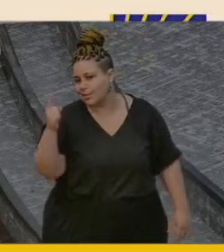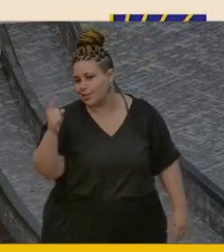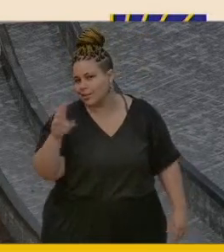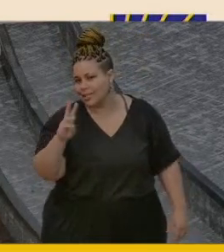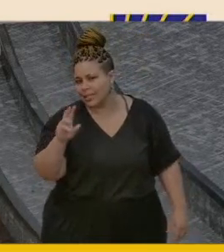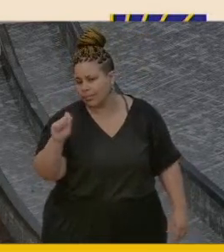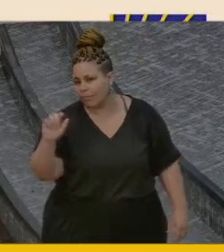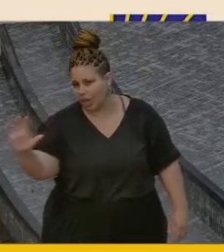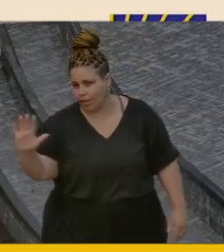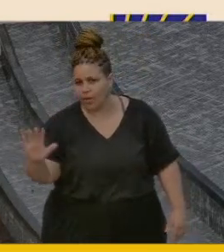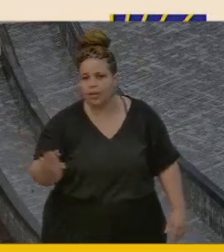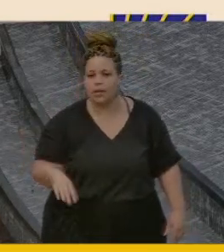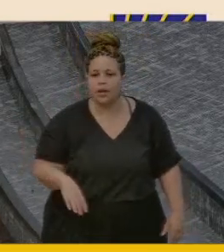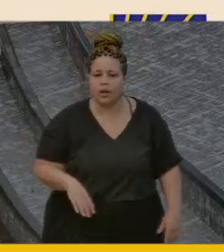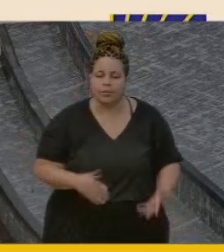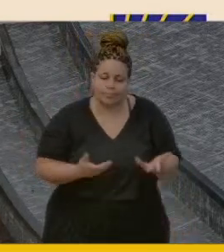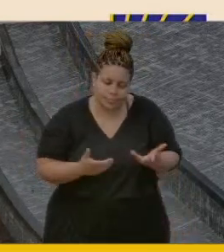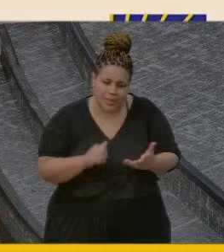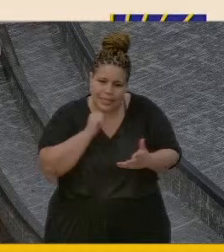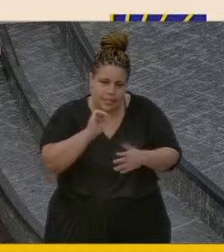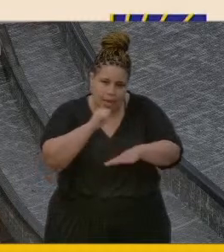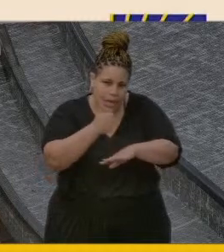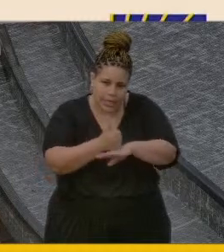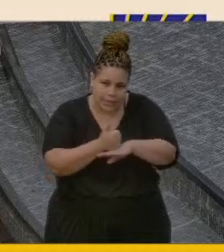not set in stone yet.